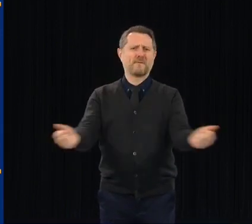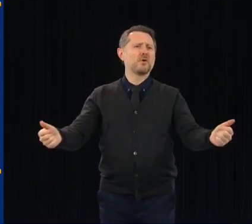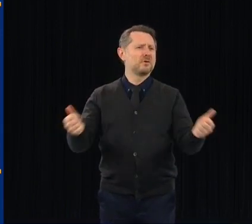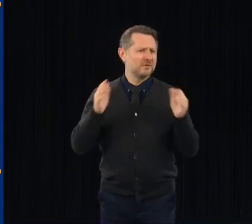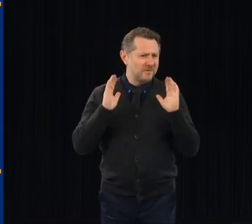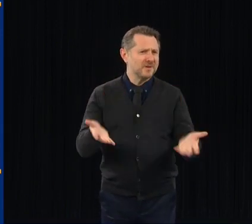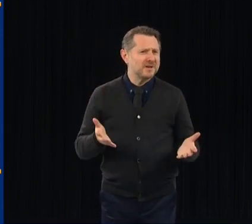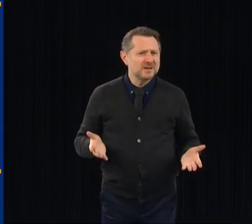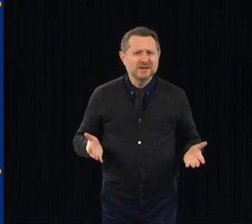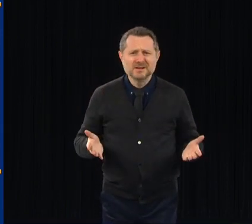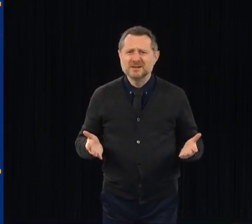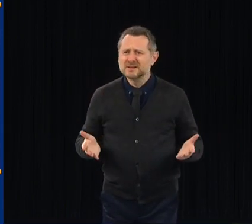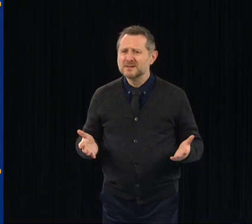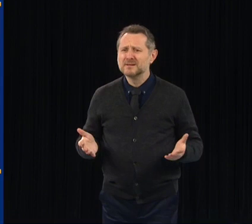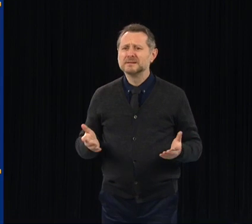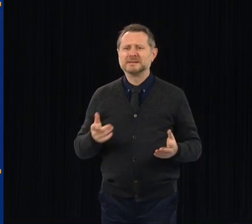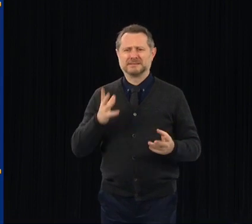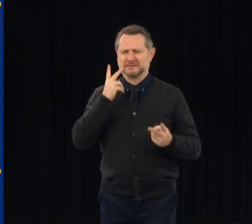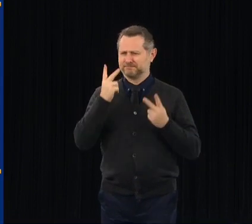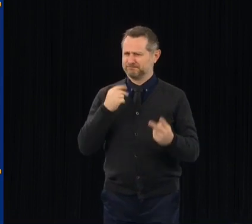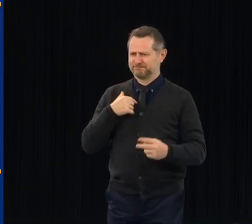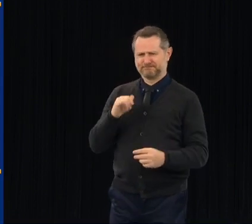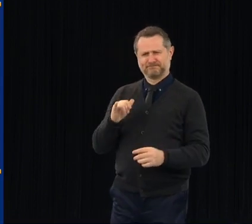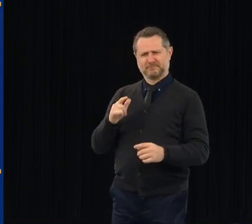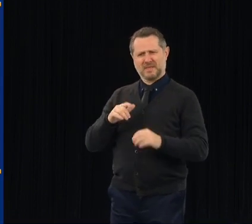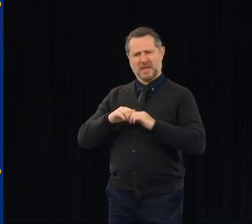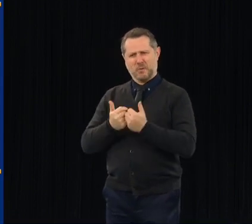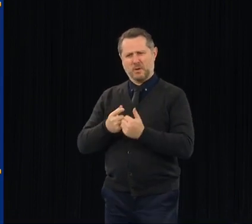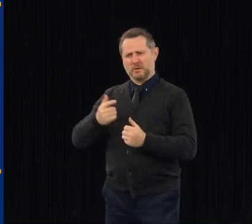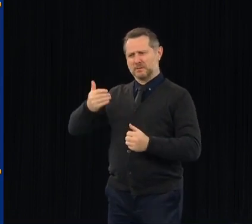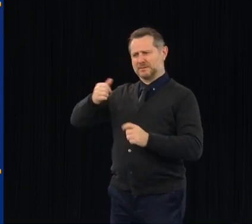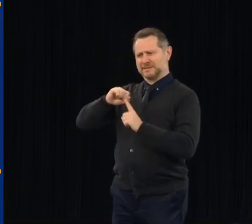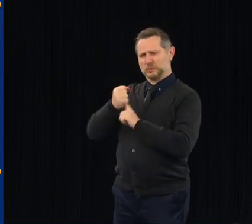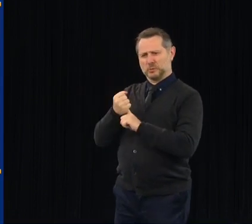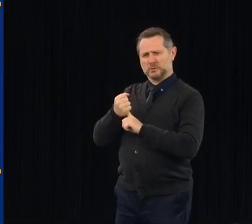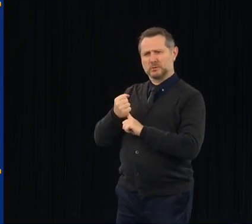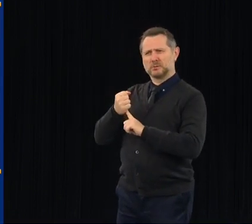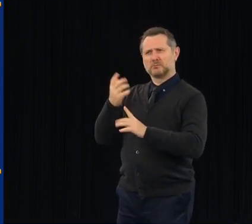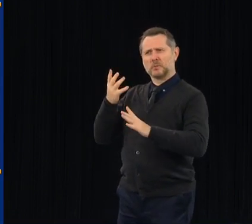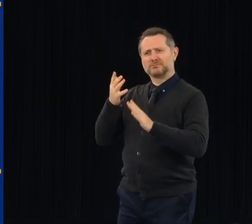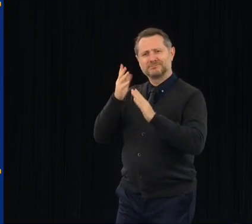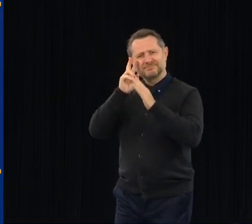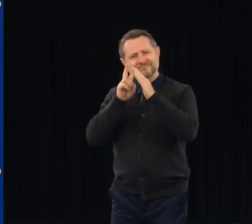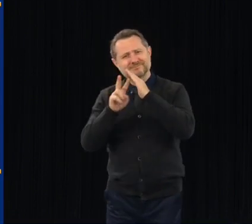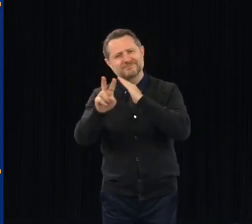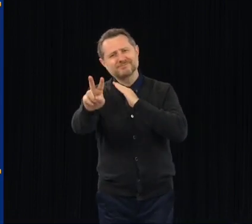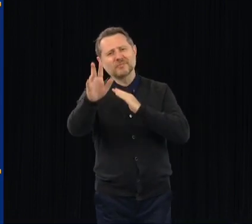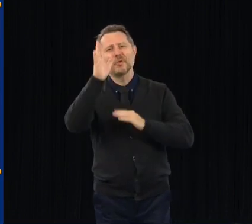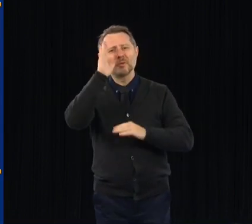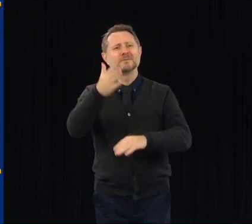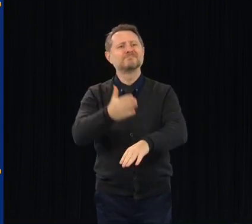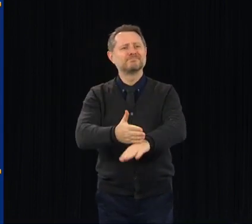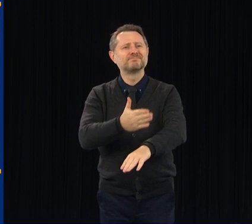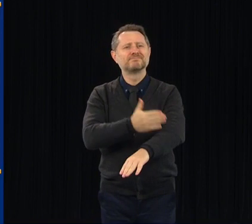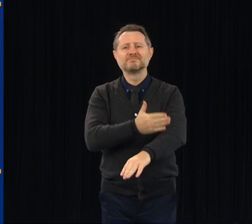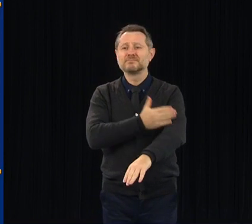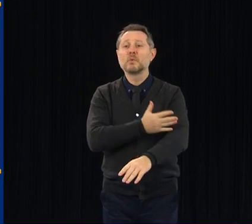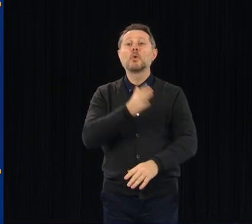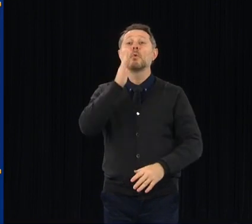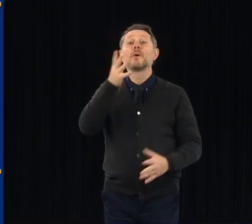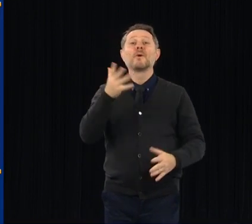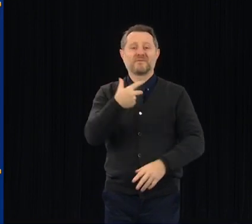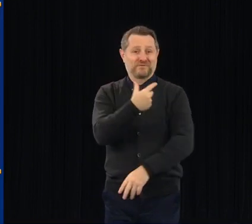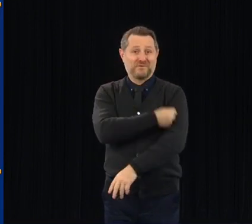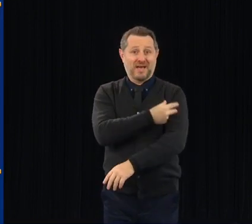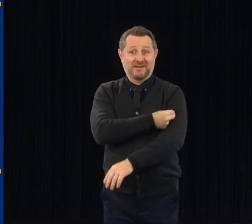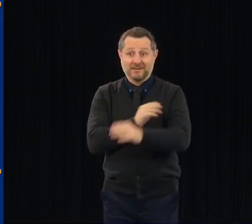story developing, you can start to see how the story ends, right? They will have a vaccine. Will it be 12 months or 14